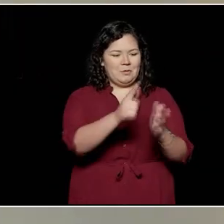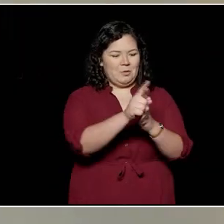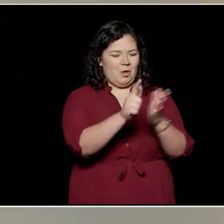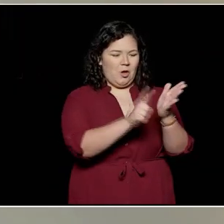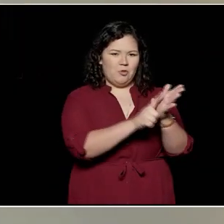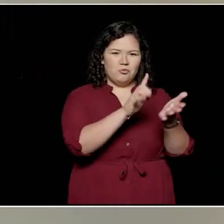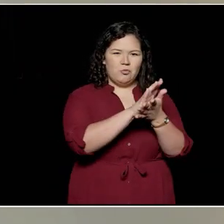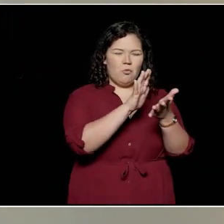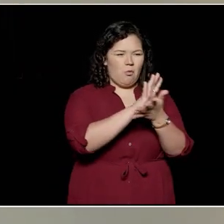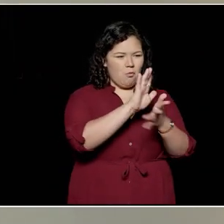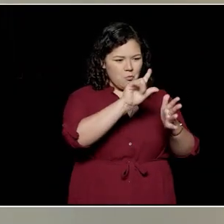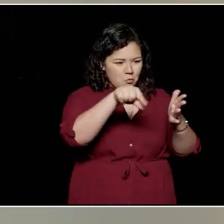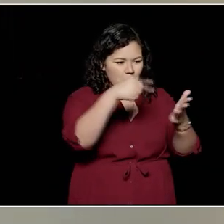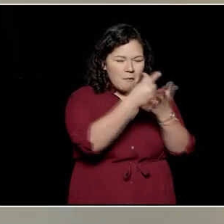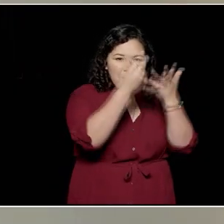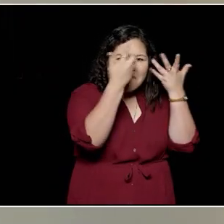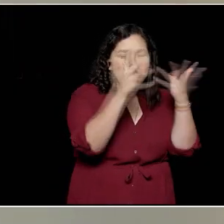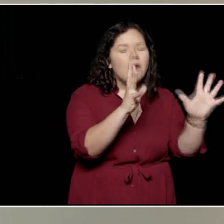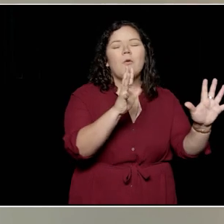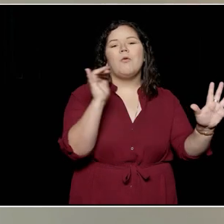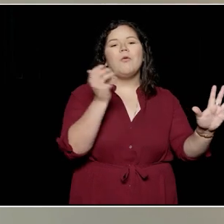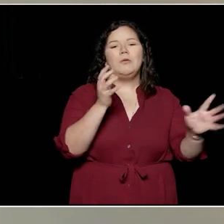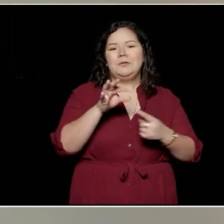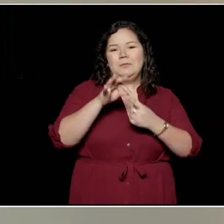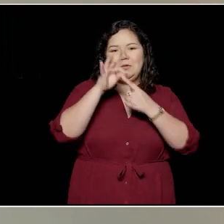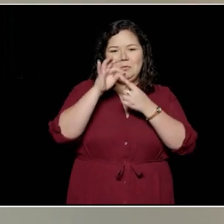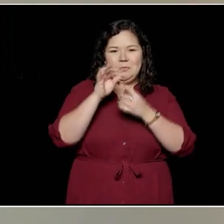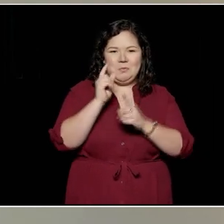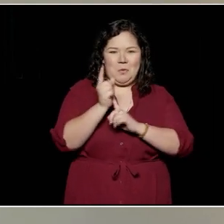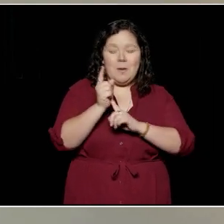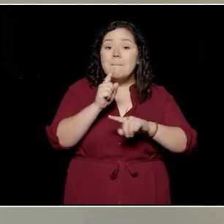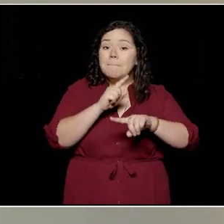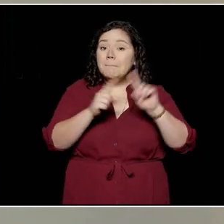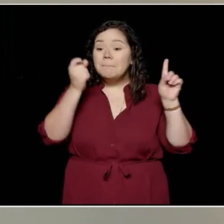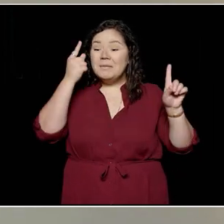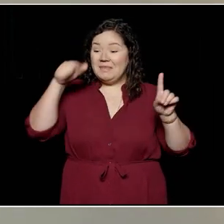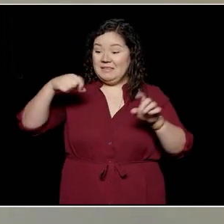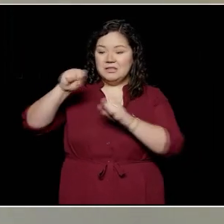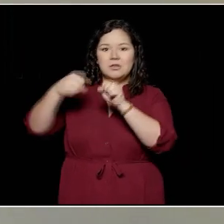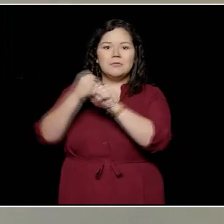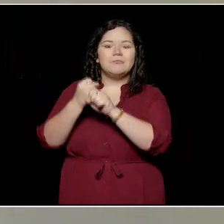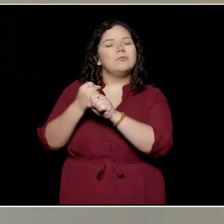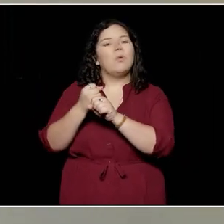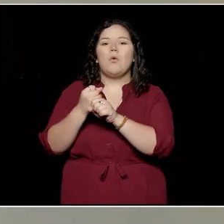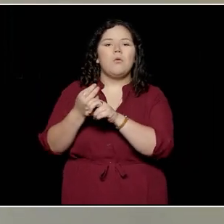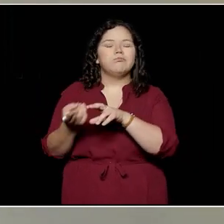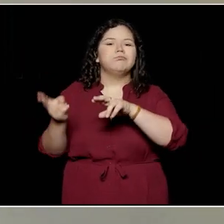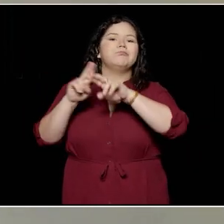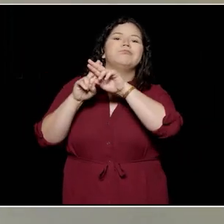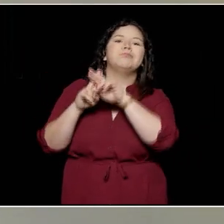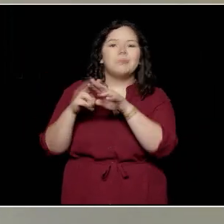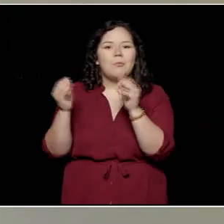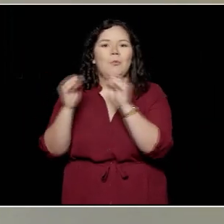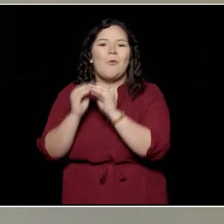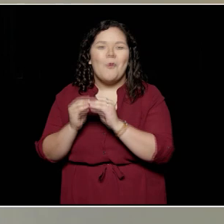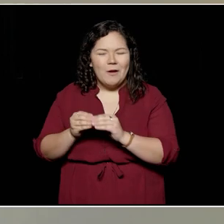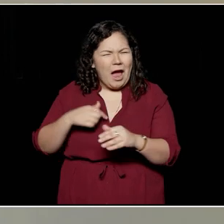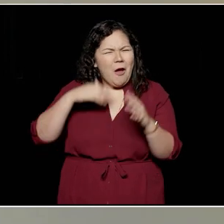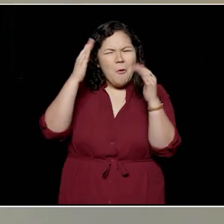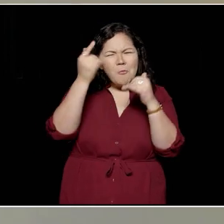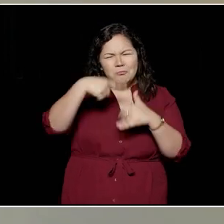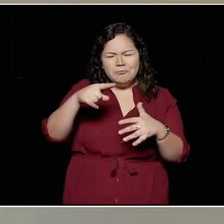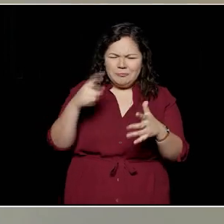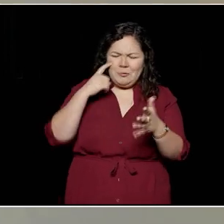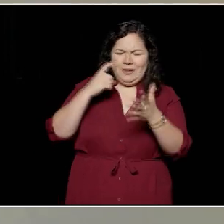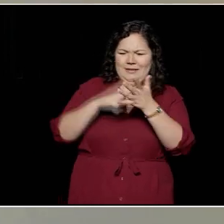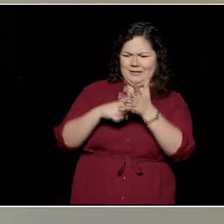Graduation from law school is always memorable. This year, however, is truly one for the record books. I hope you will make